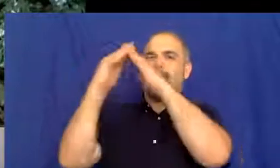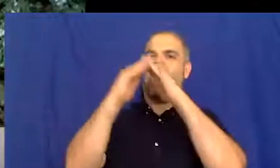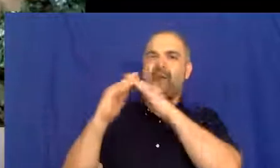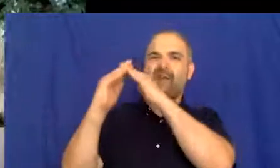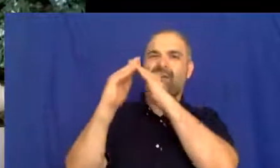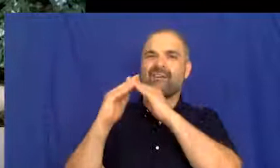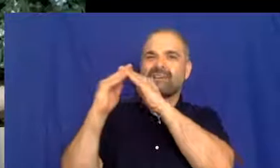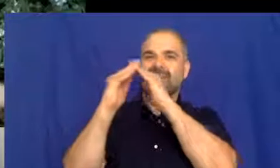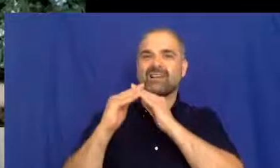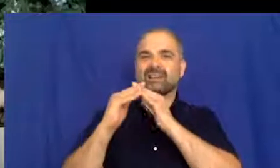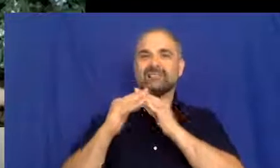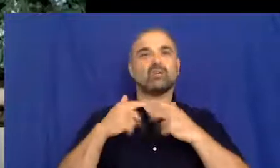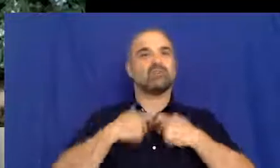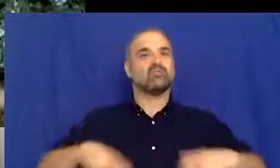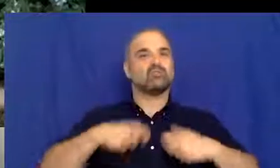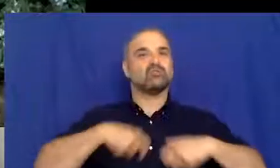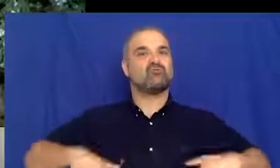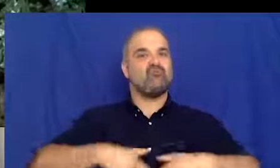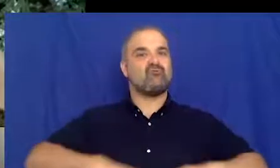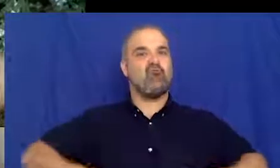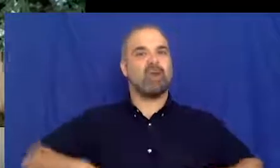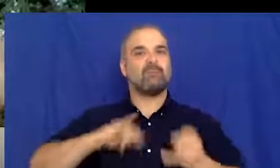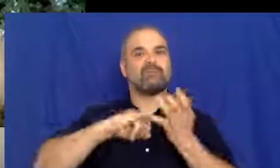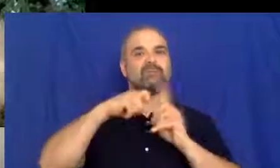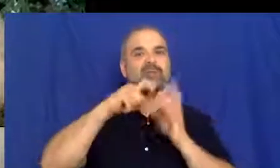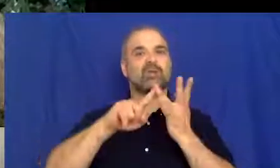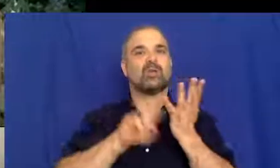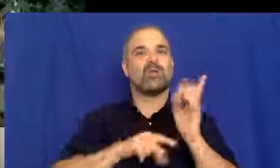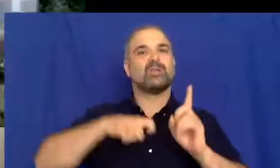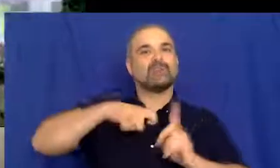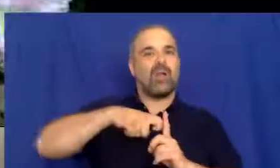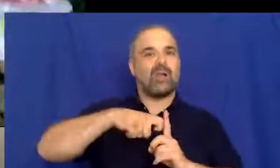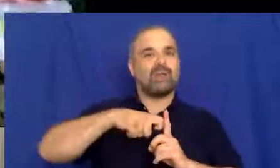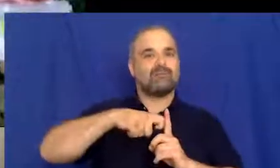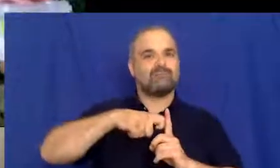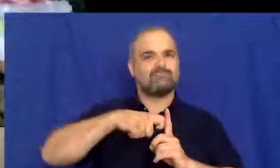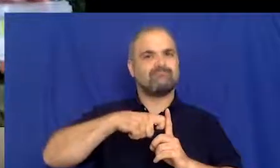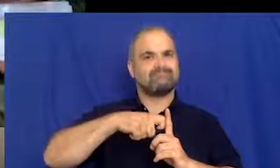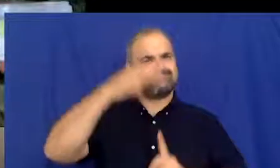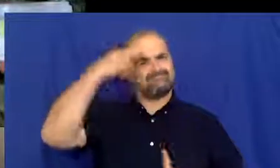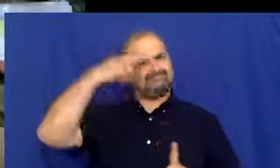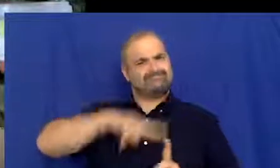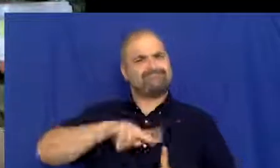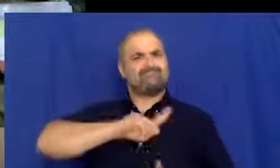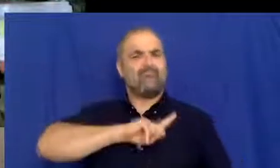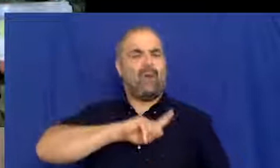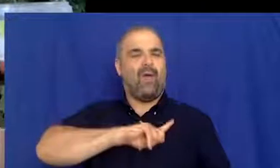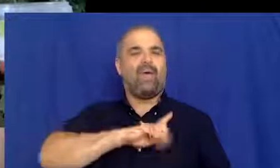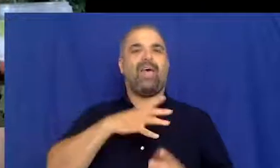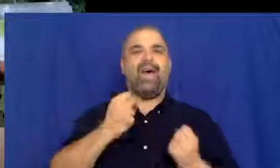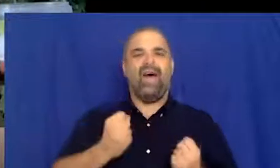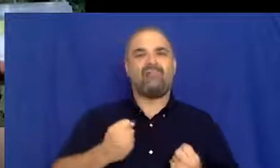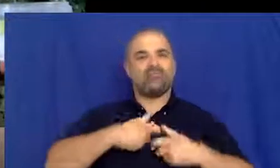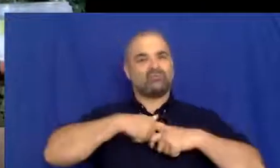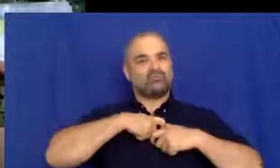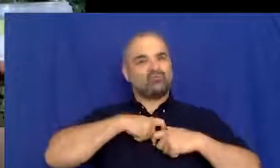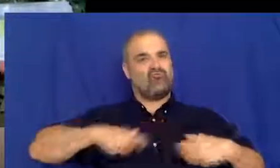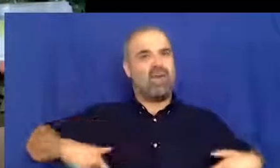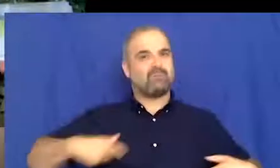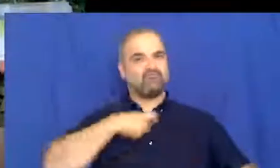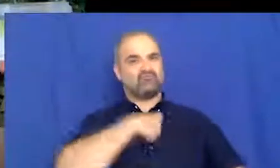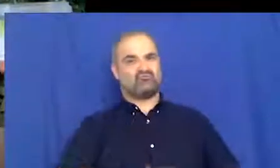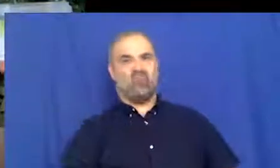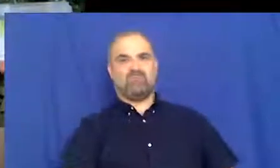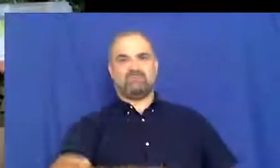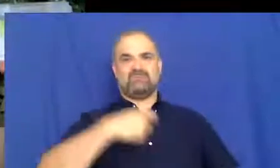get out there honey, a North American striped skunk. Okay, now they call that because they got these big white stripes that go all the way down the